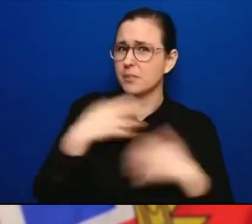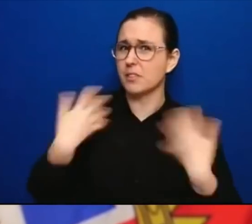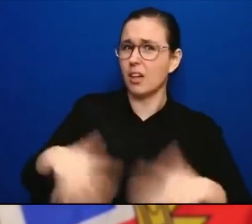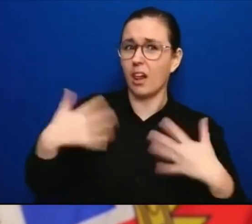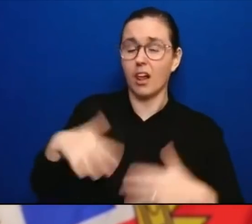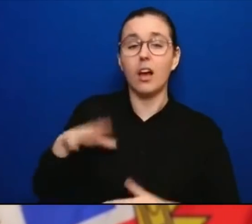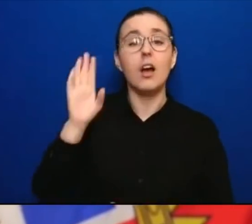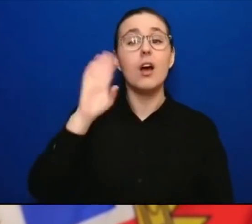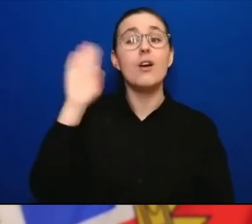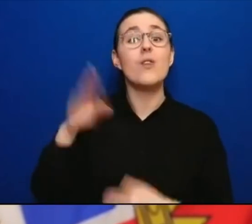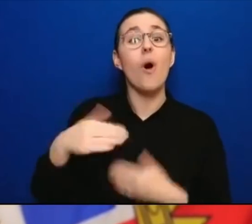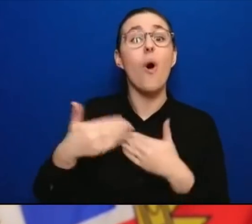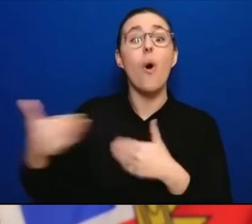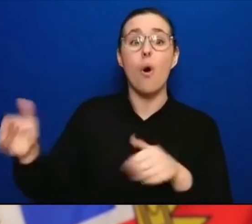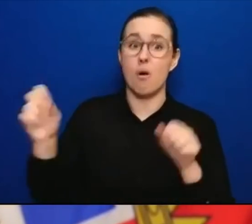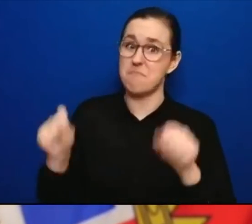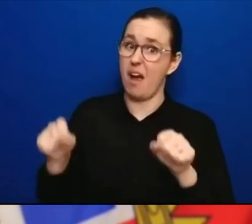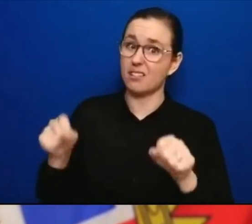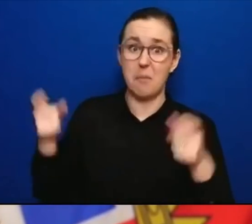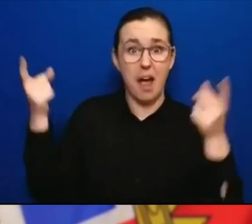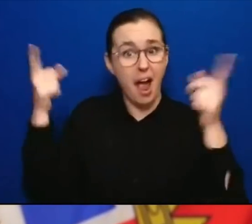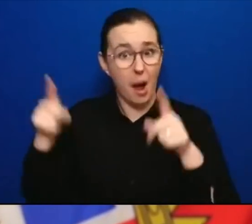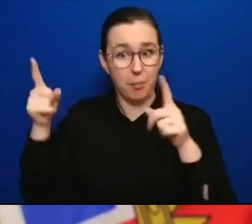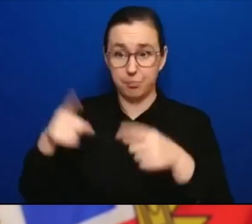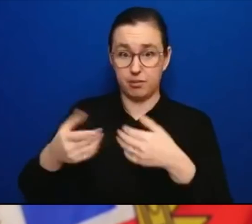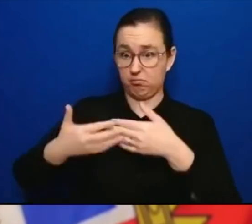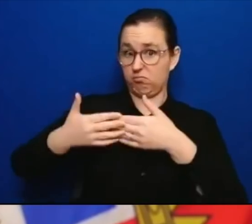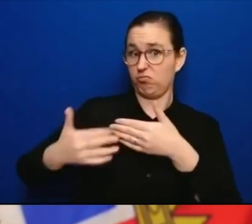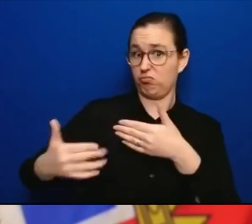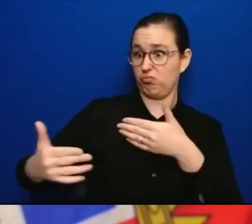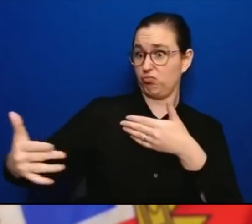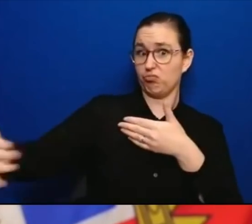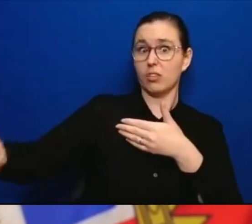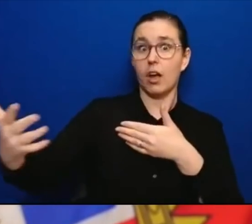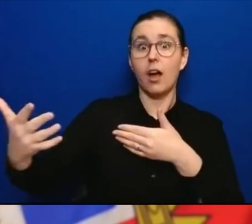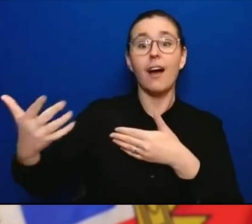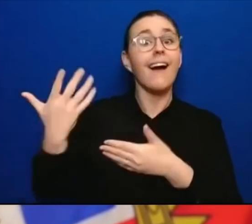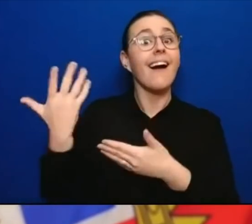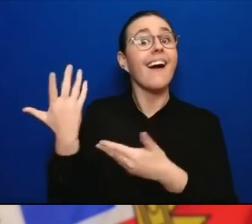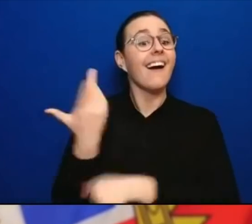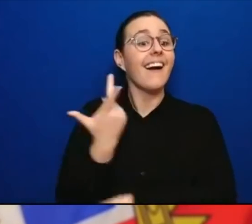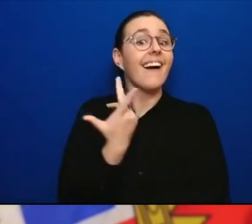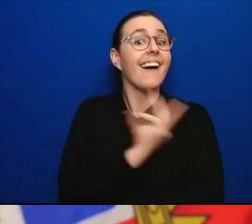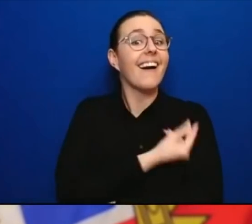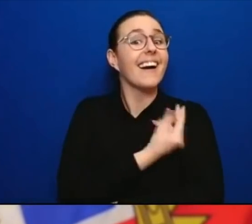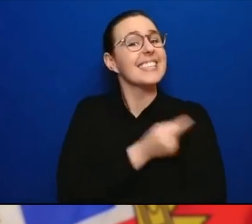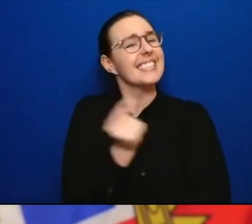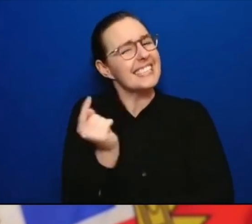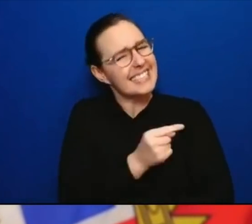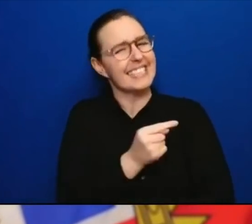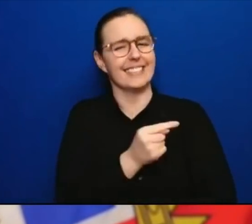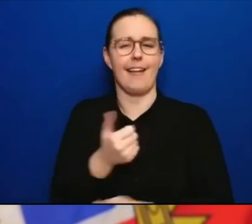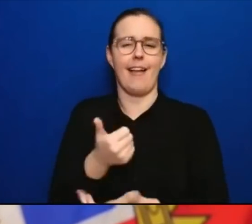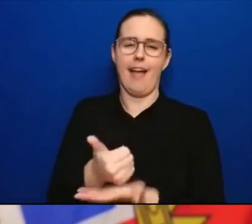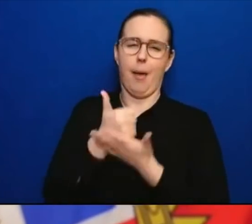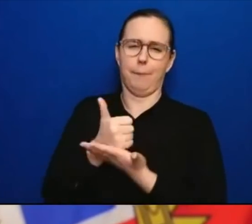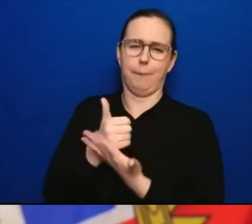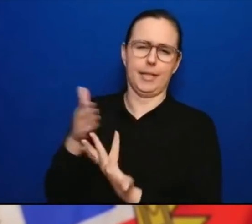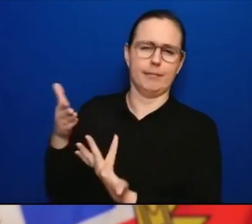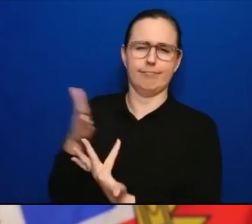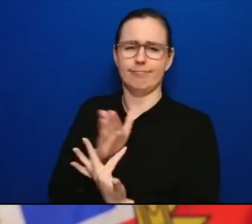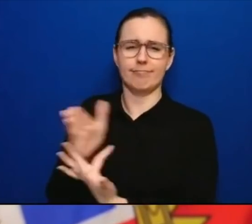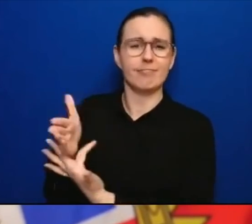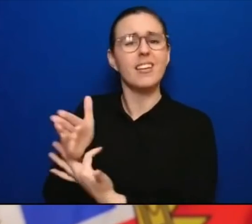to happen in the coming year. We are getting through this pandemic, but we are not through it yet here